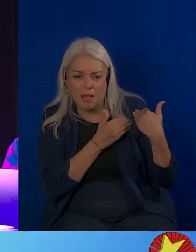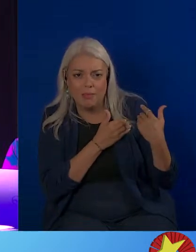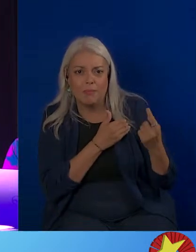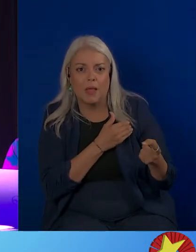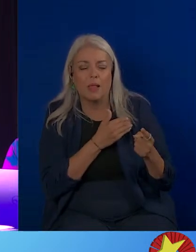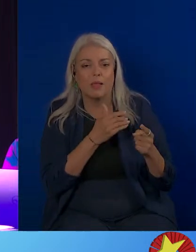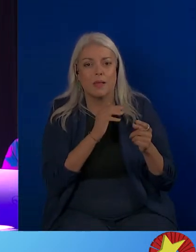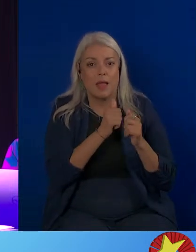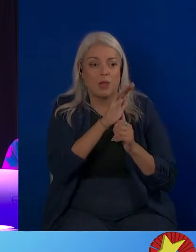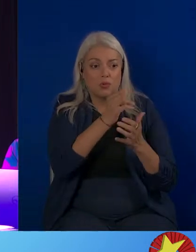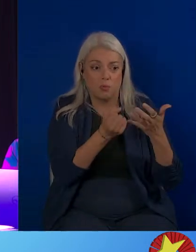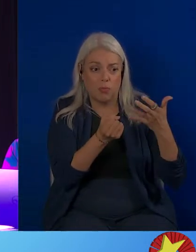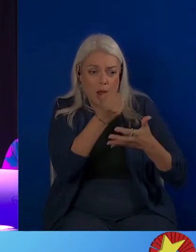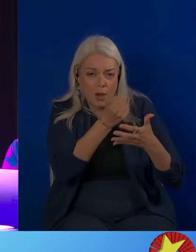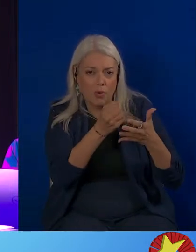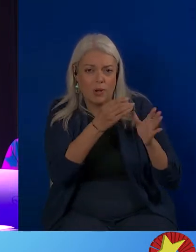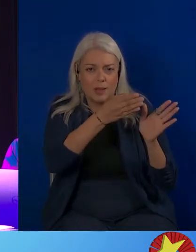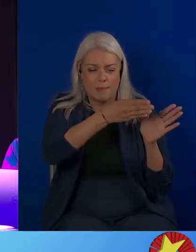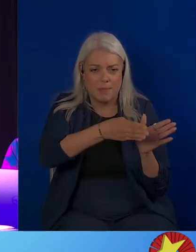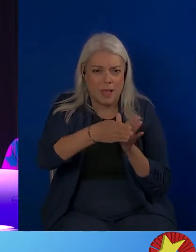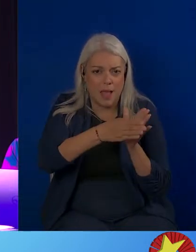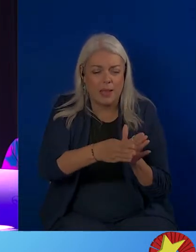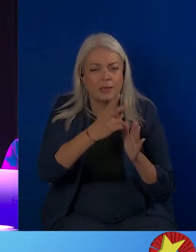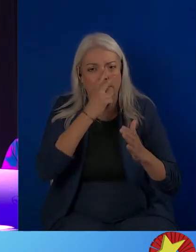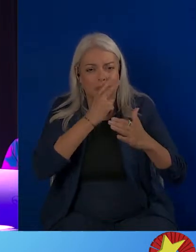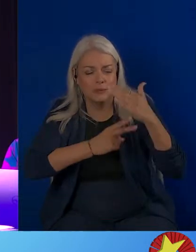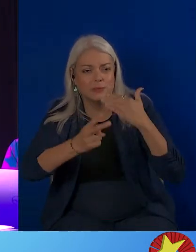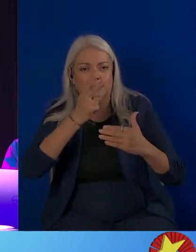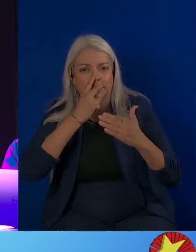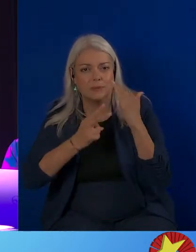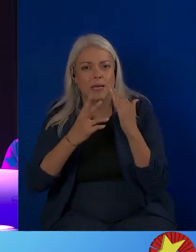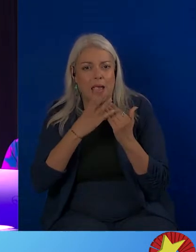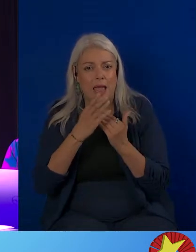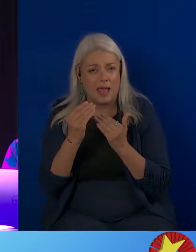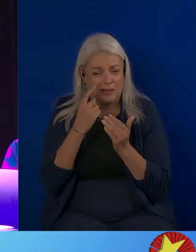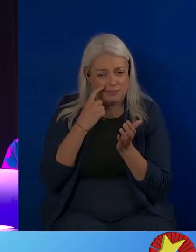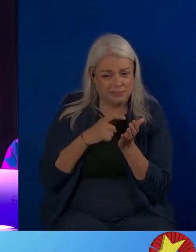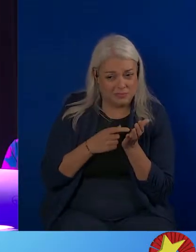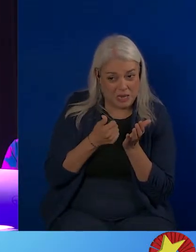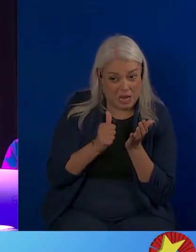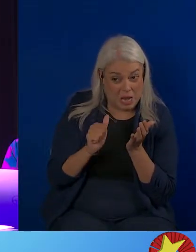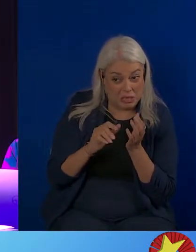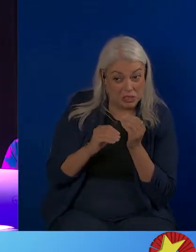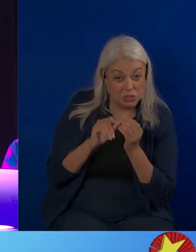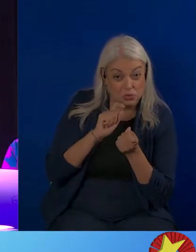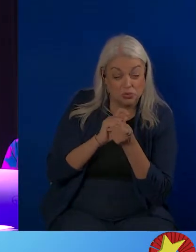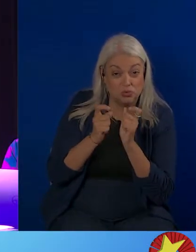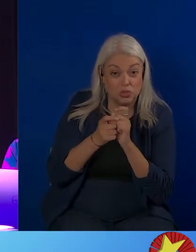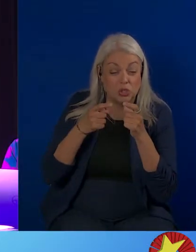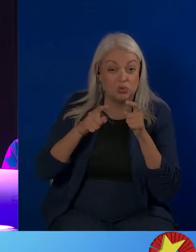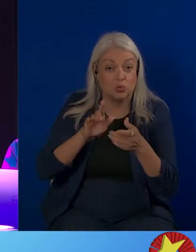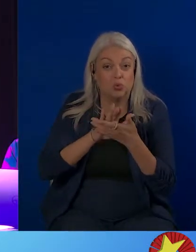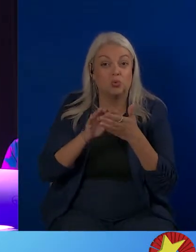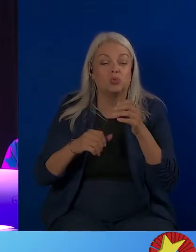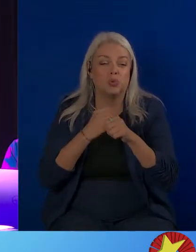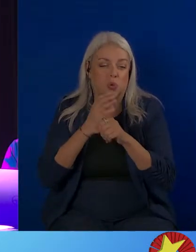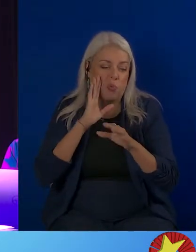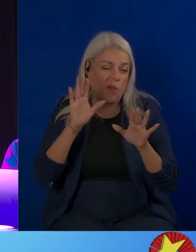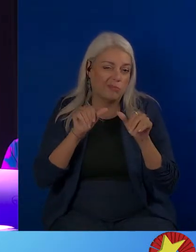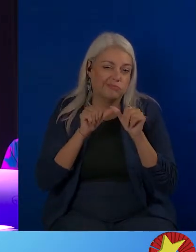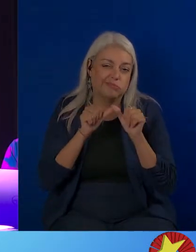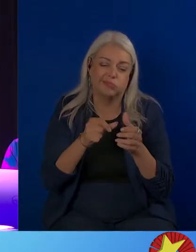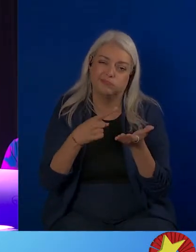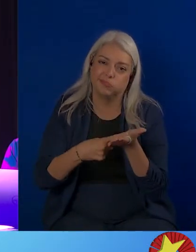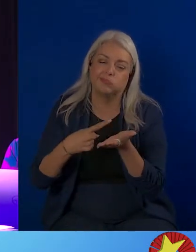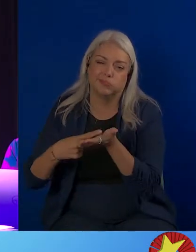and priority decisions, and where we can look at identifying any additional changes that we can make throughout the school year.